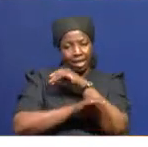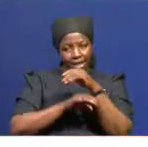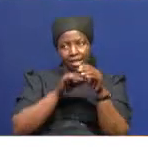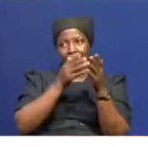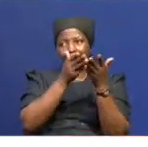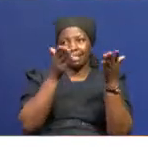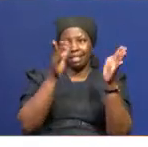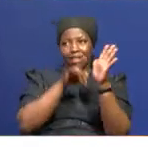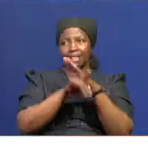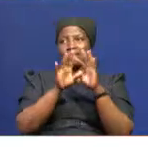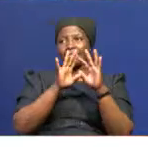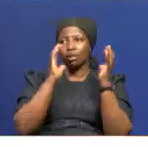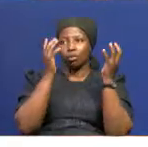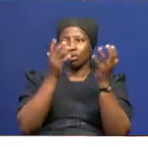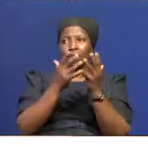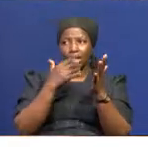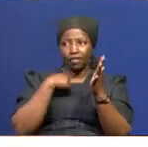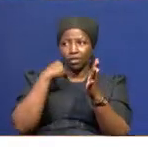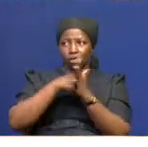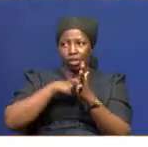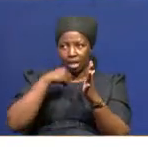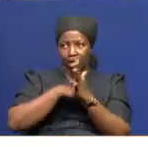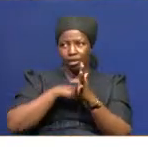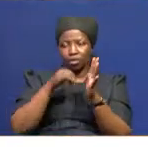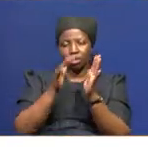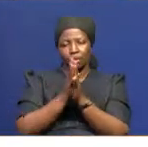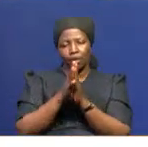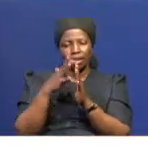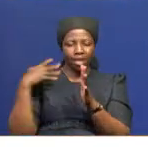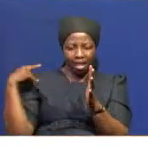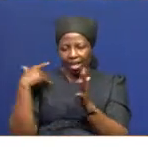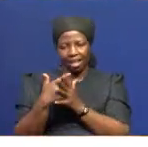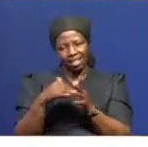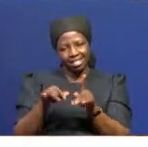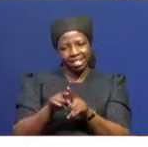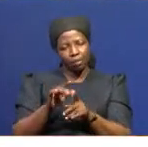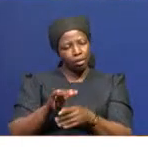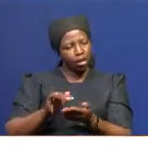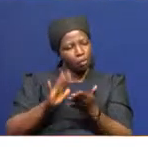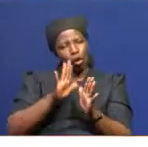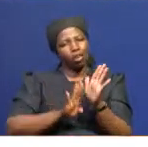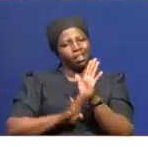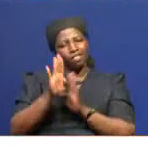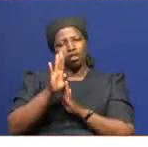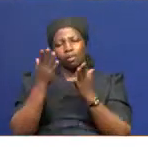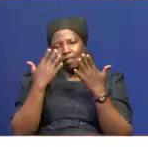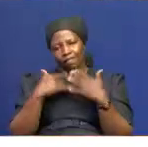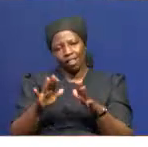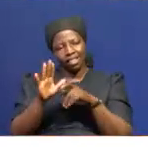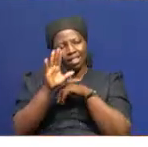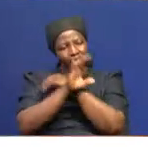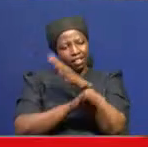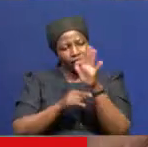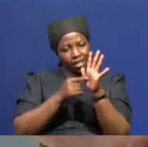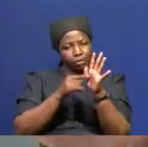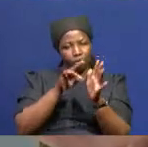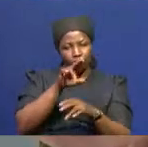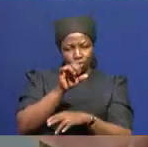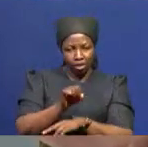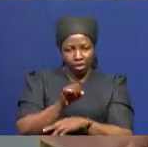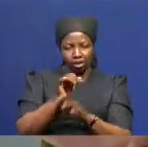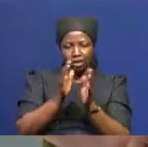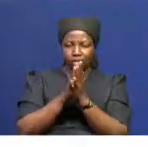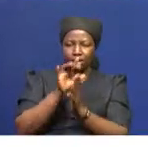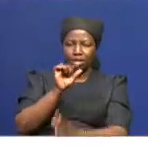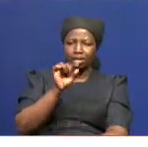have struggled with over time. Even the most advanced democracies, like the case of the US with the George